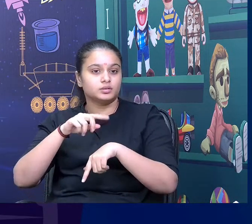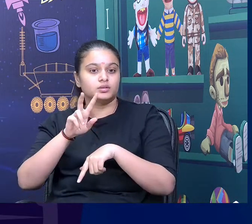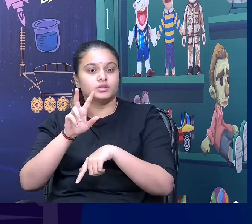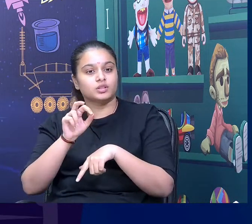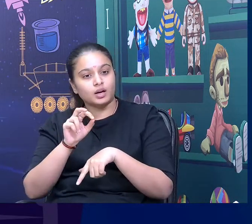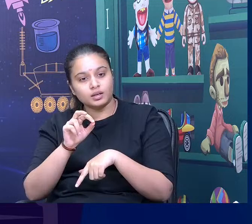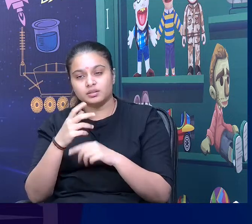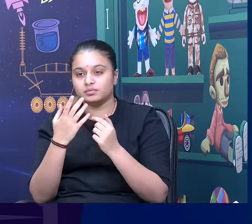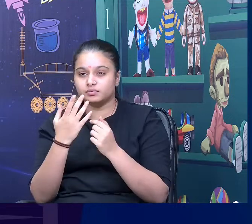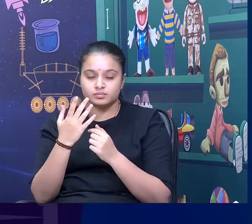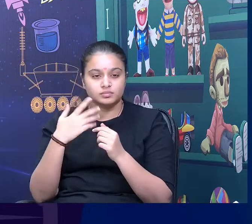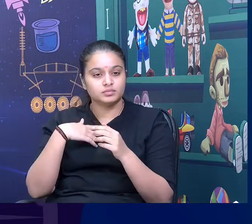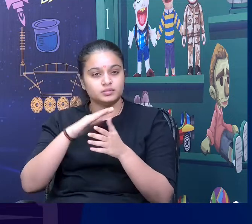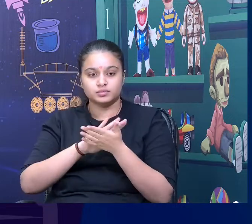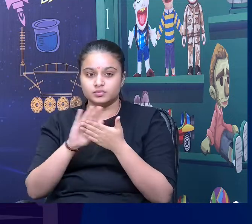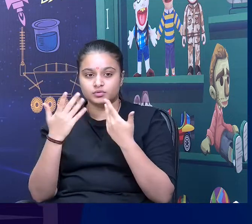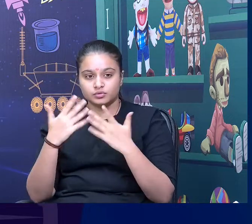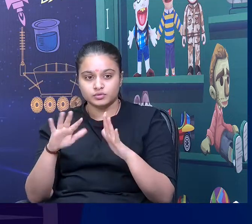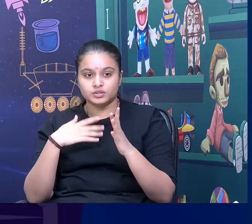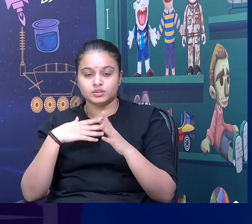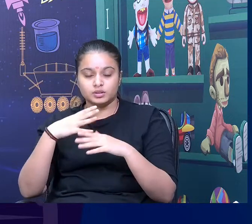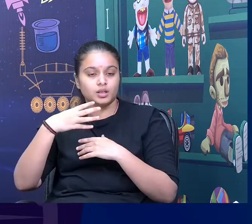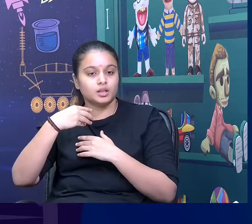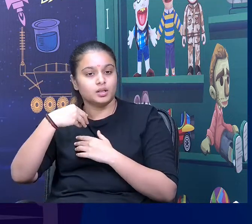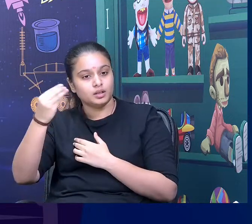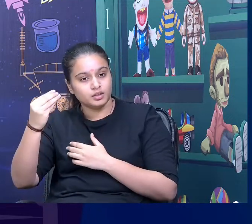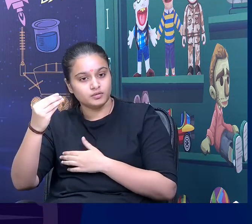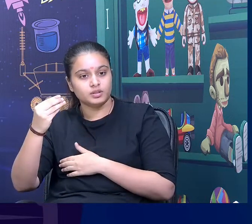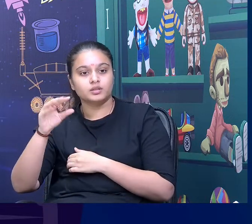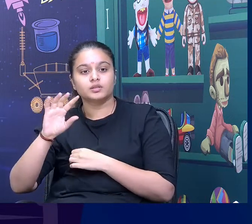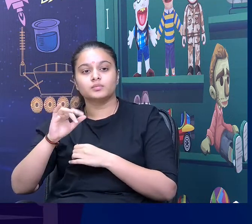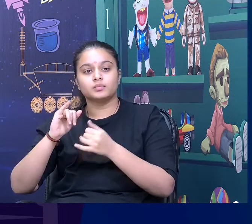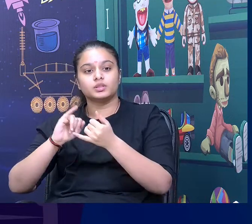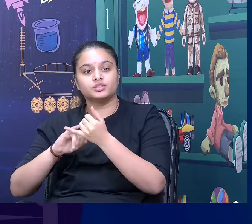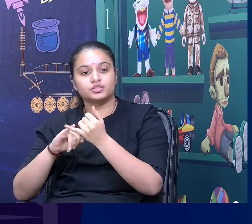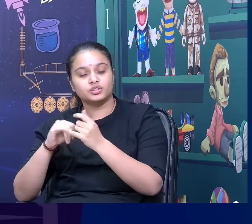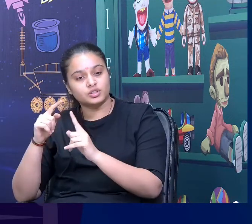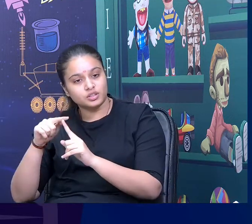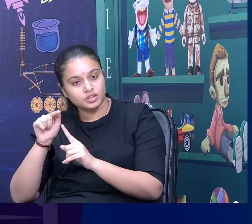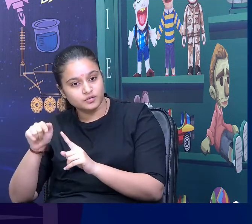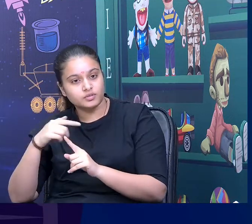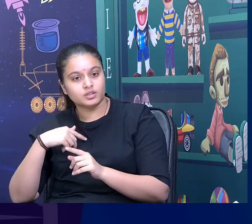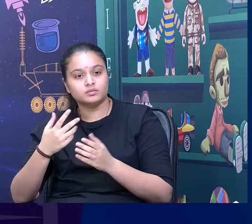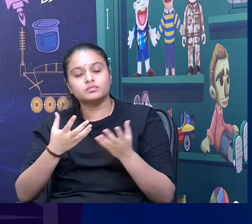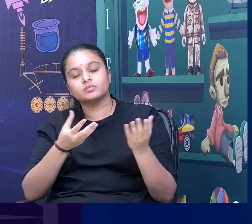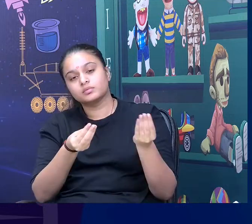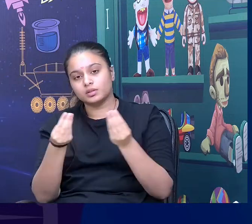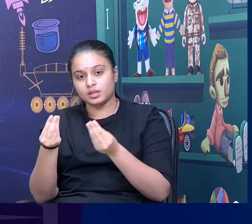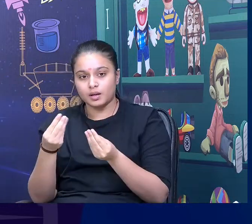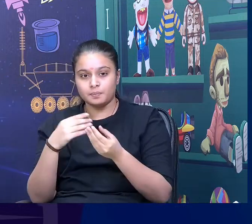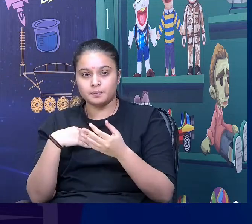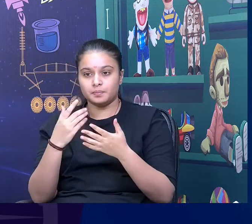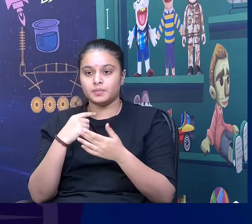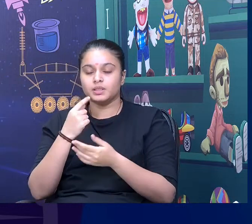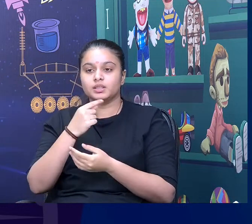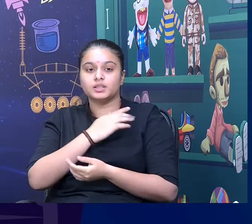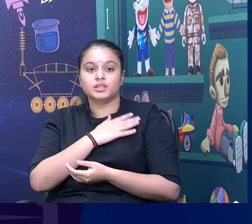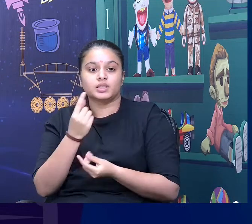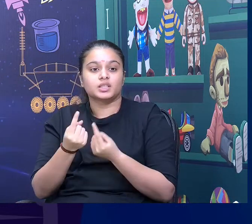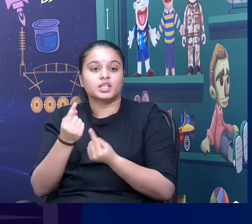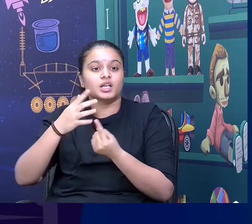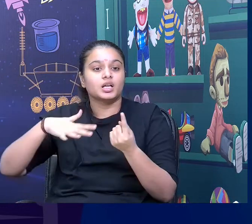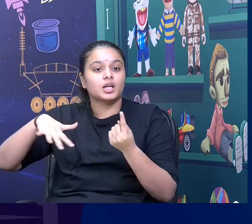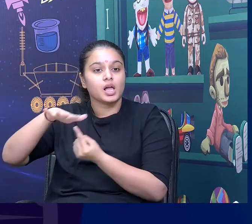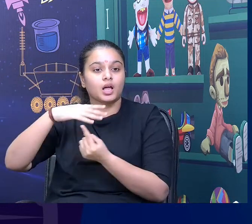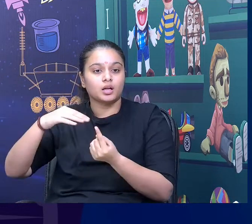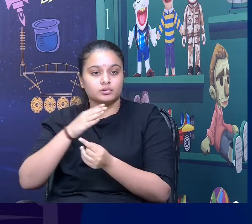up, he is leaving, but Mr. Stephen Hawking invites him and says, come, I'll take you to my garden. And then